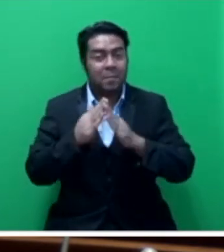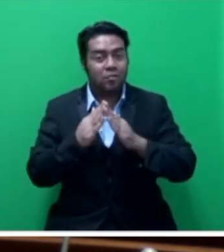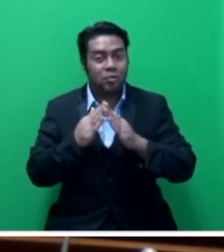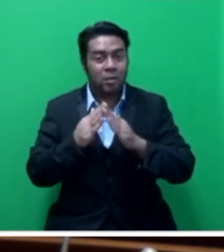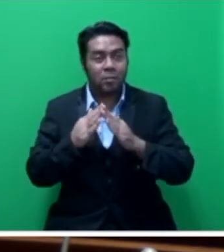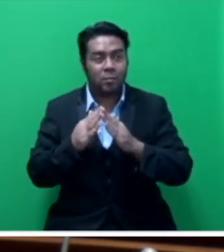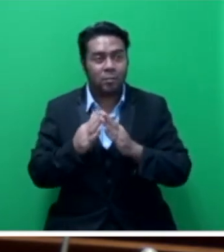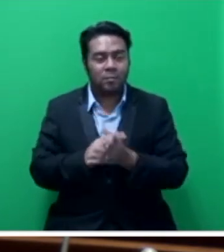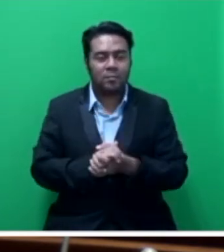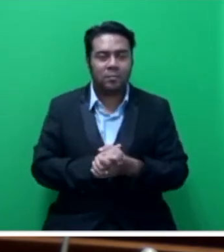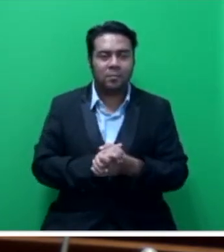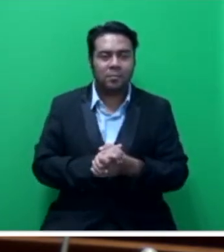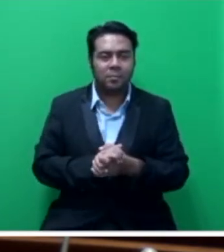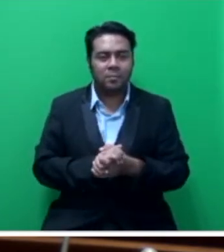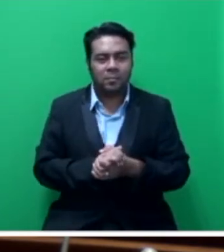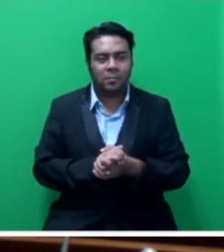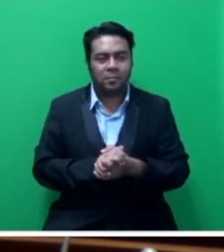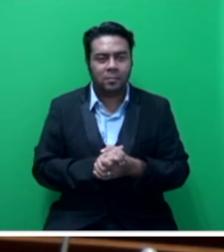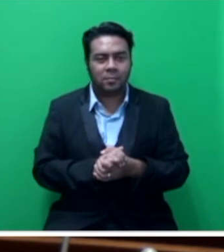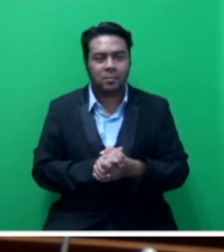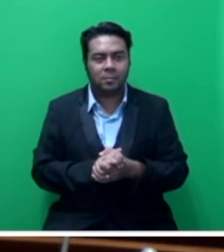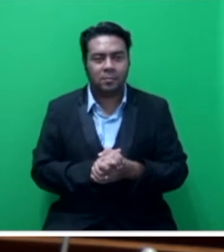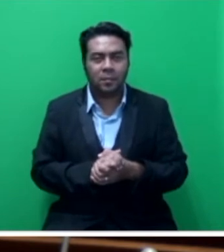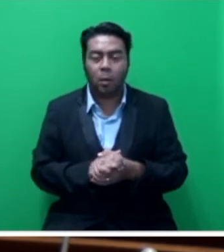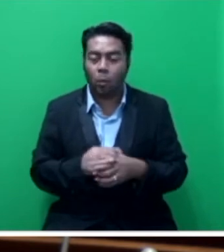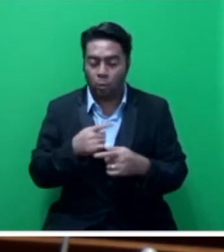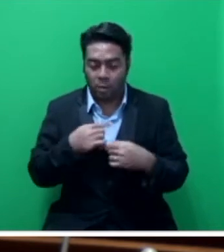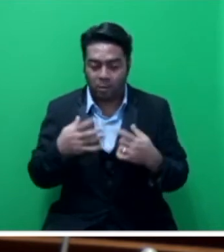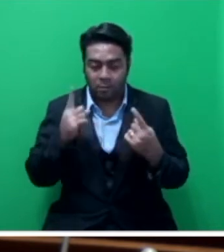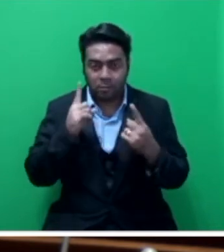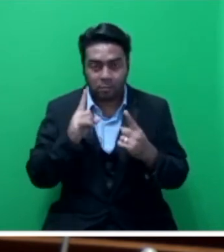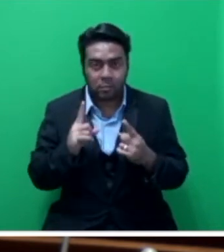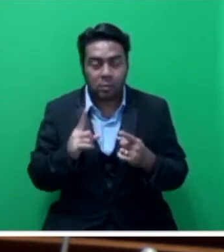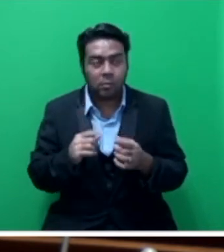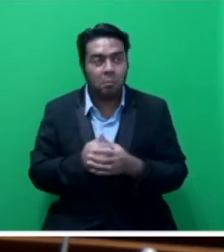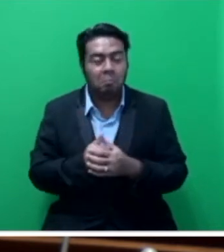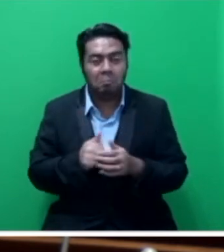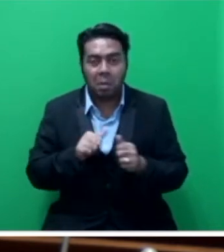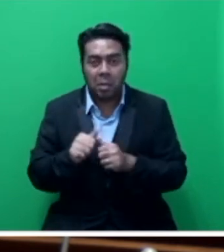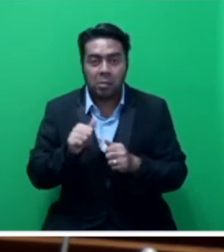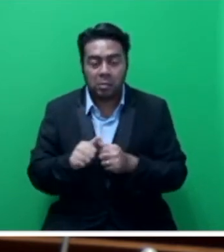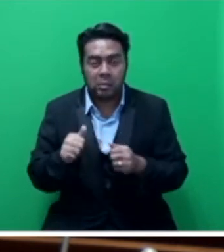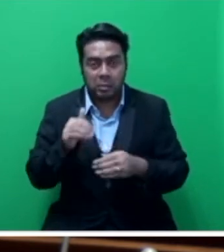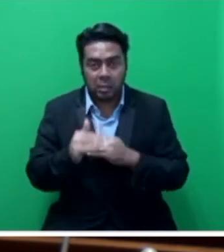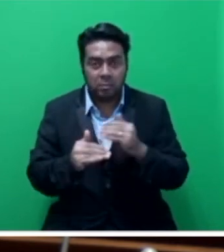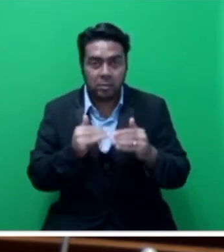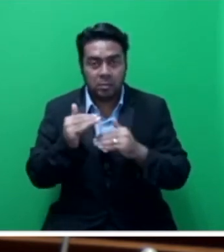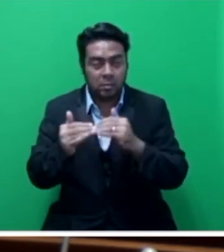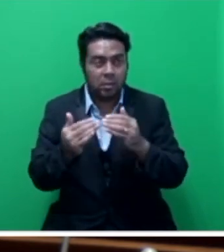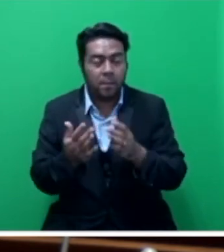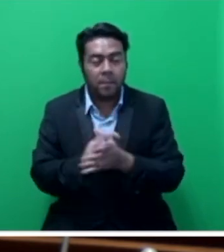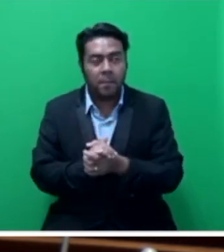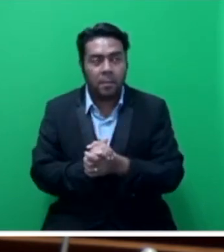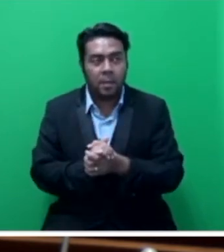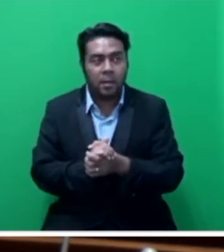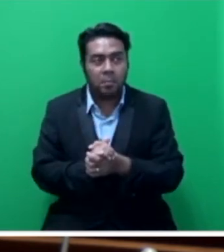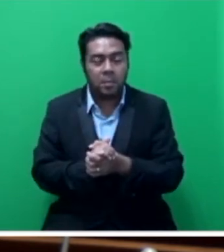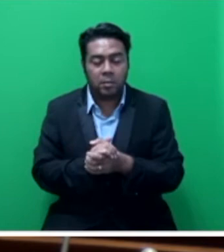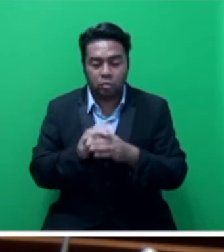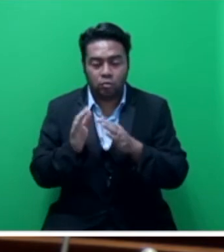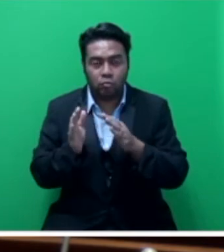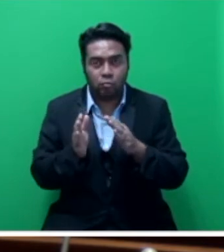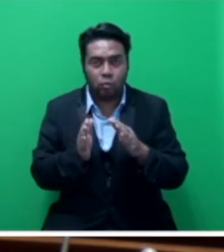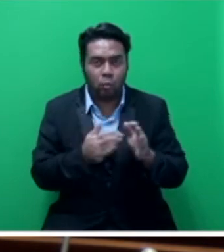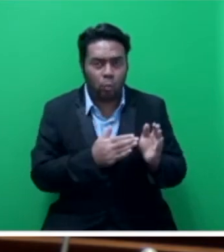the Building Permits Evaluation Committee. We've taken proactive steps to remove the administrative burdens and reduce